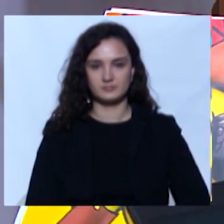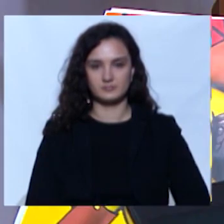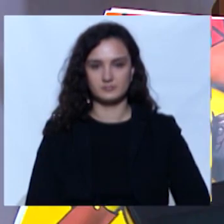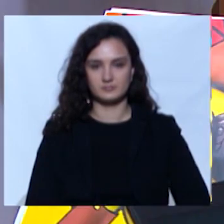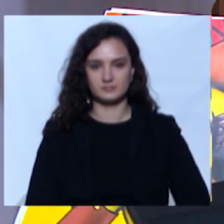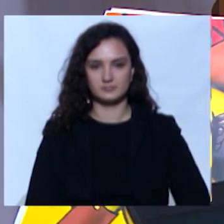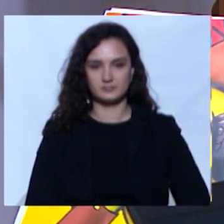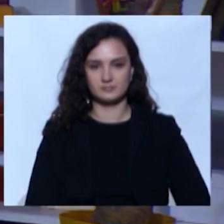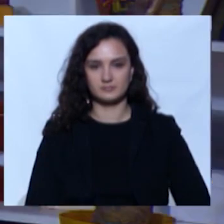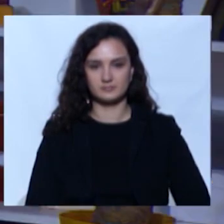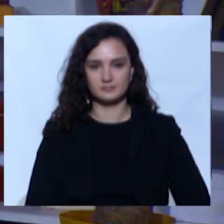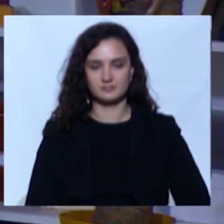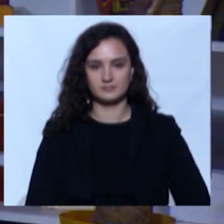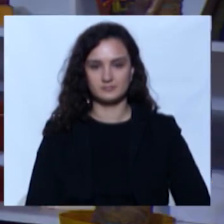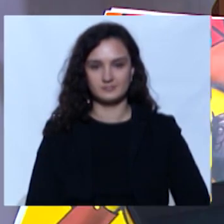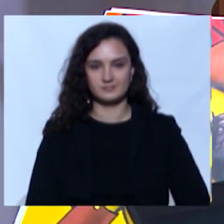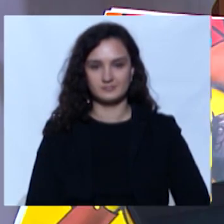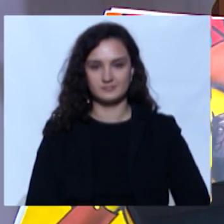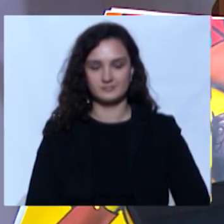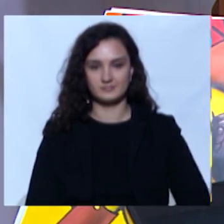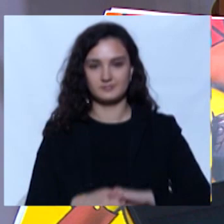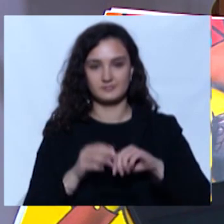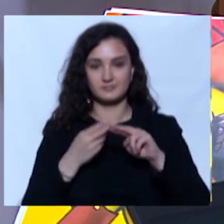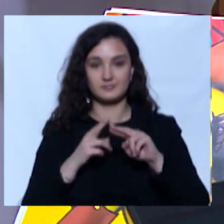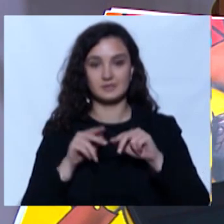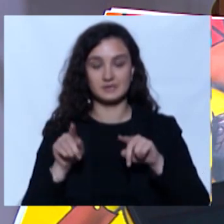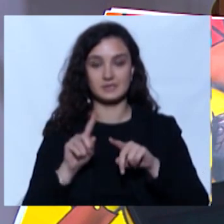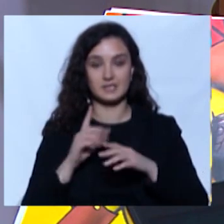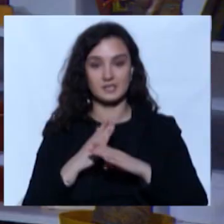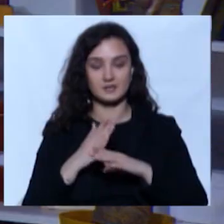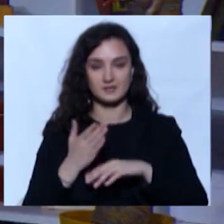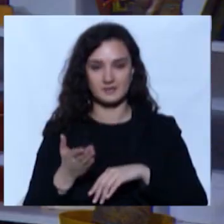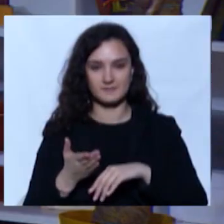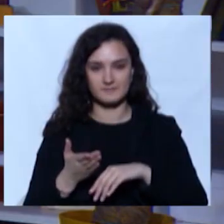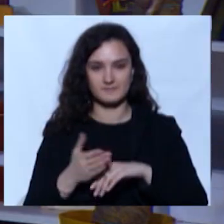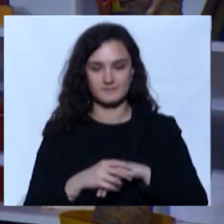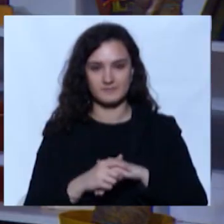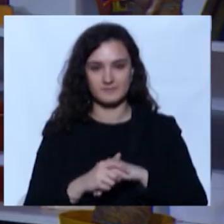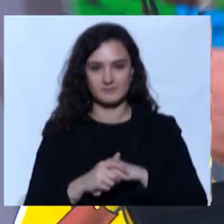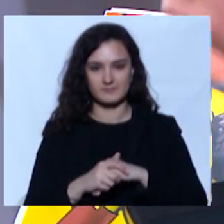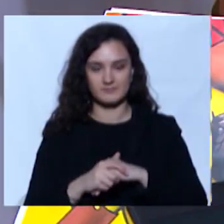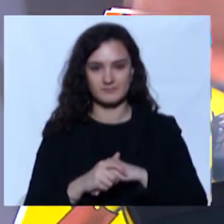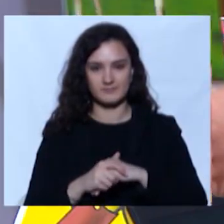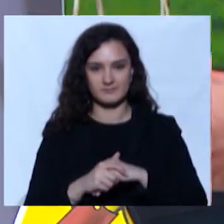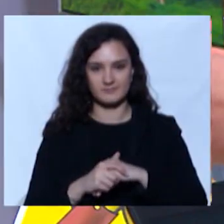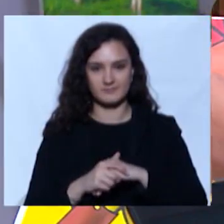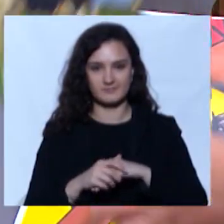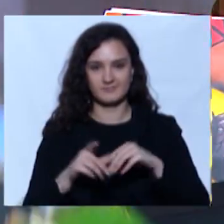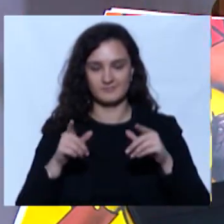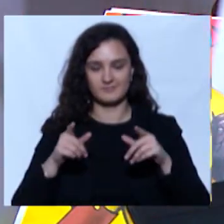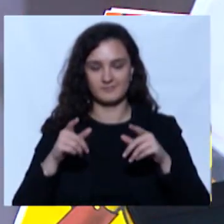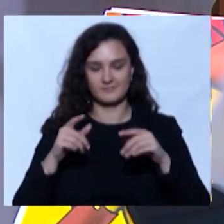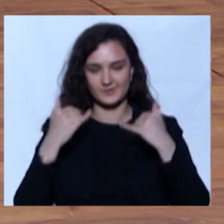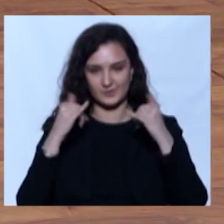boom chicka rocka chicka boom. Oh yeah. What is it? It's a cow.